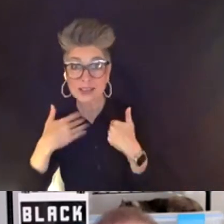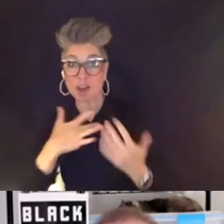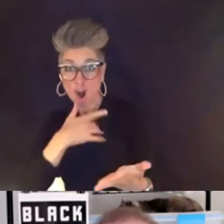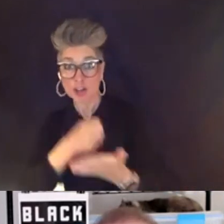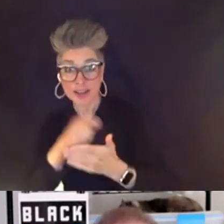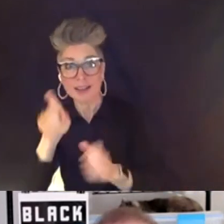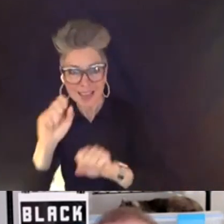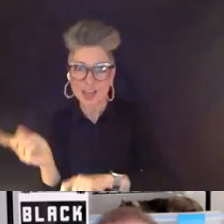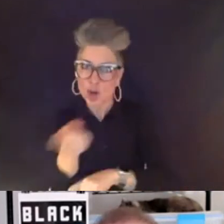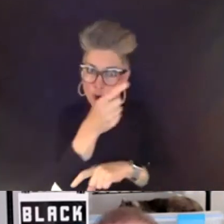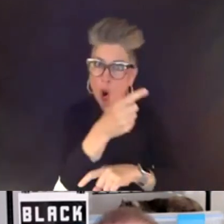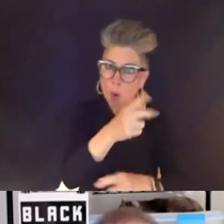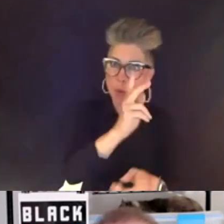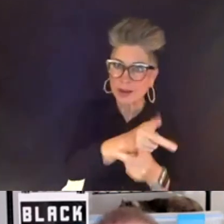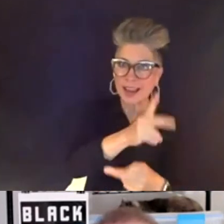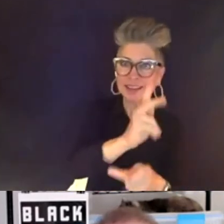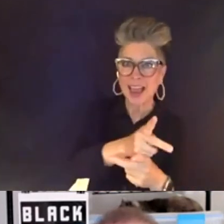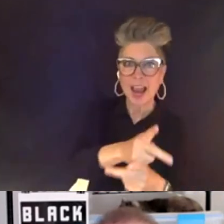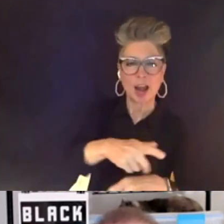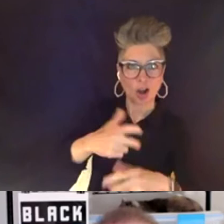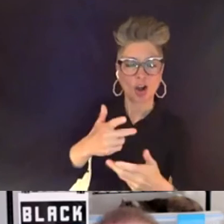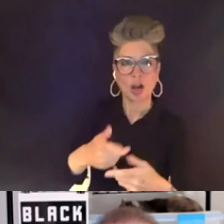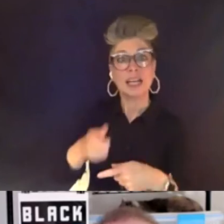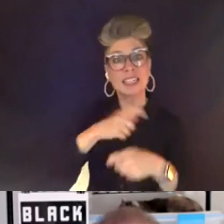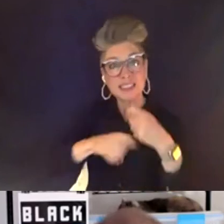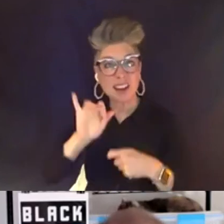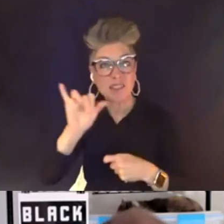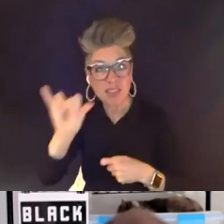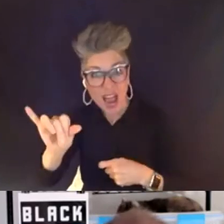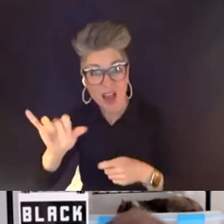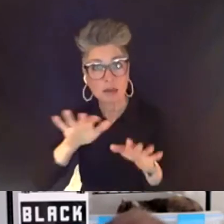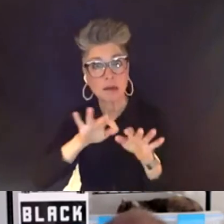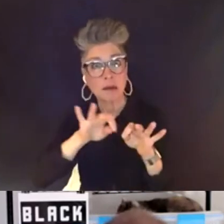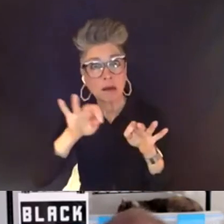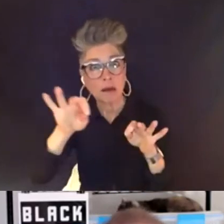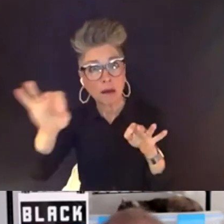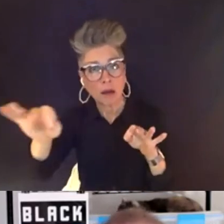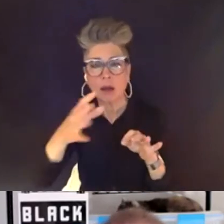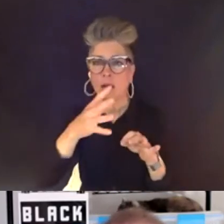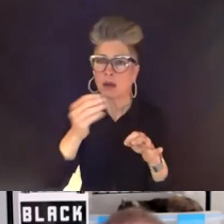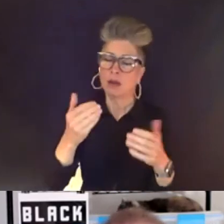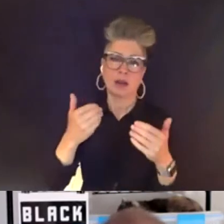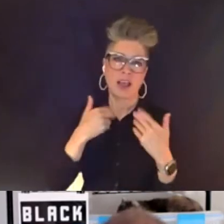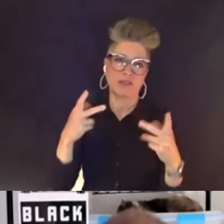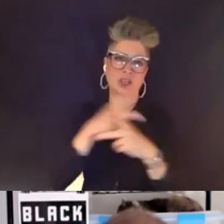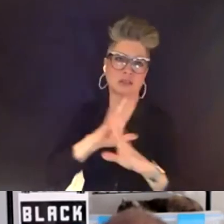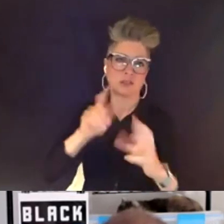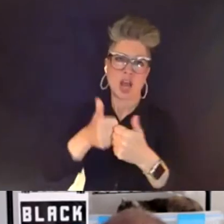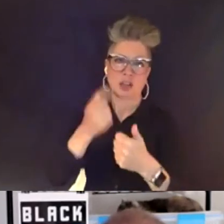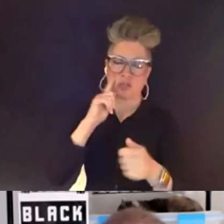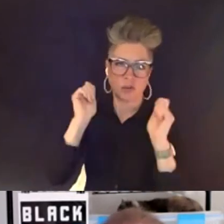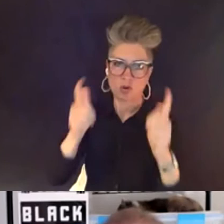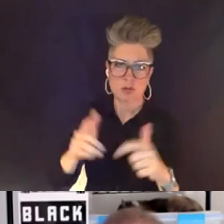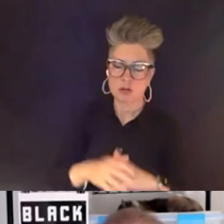the care that they need in a timely manner, versus deferring that and then having those difficulties. So yeah, I mean, there's